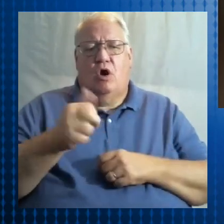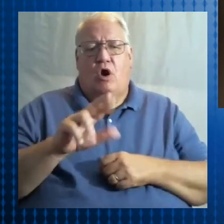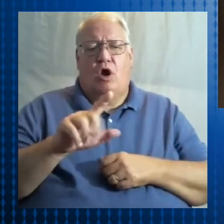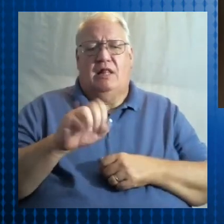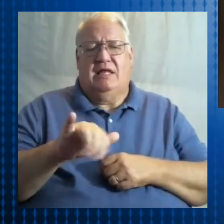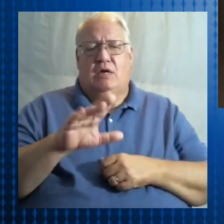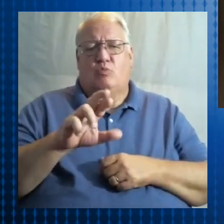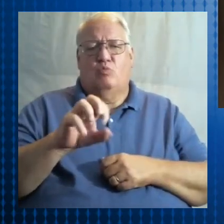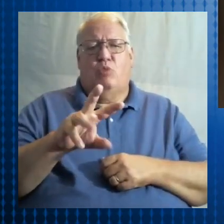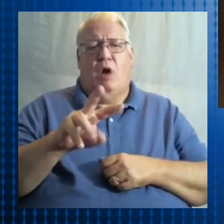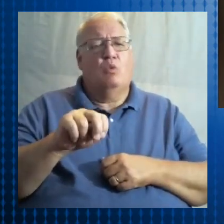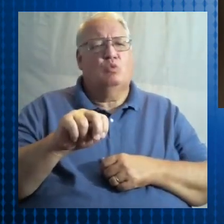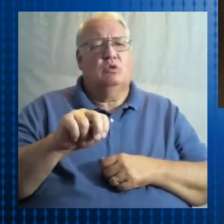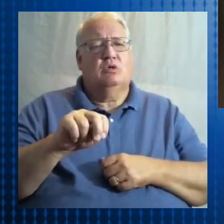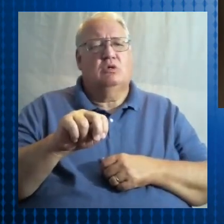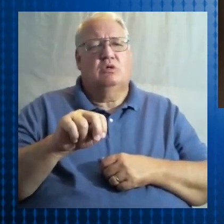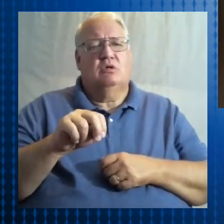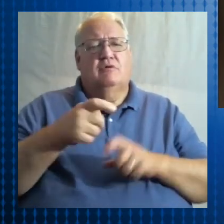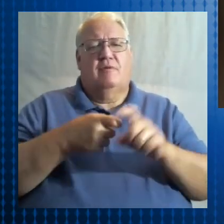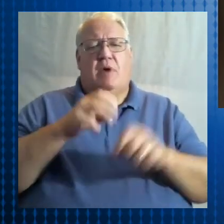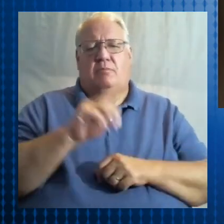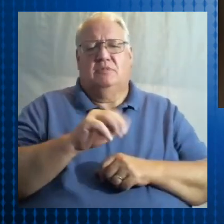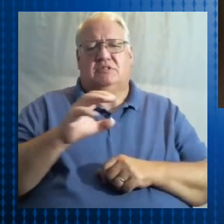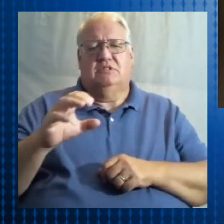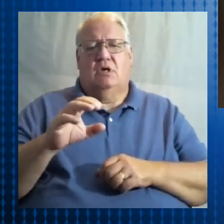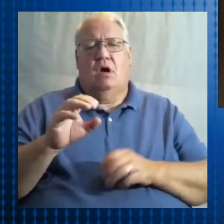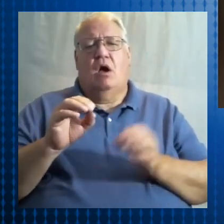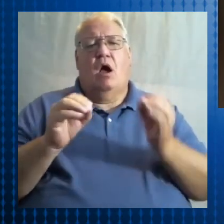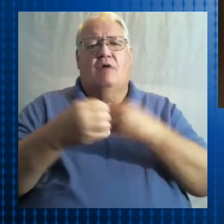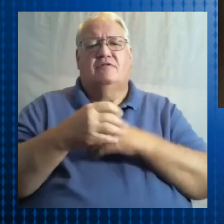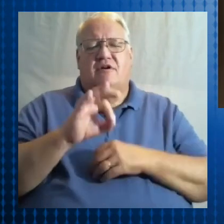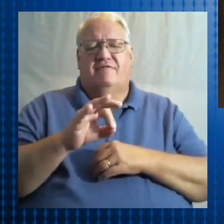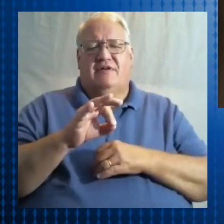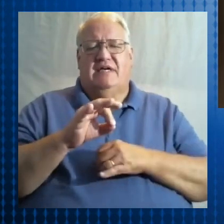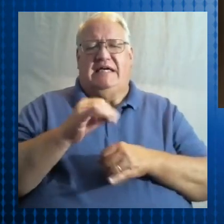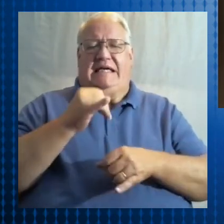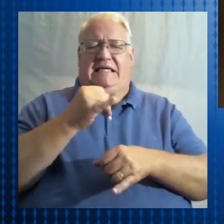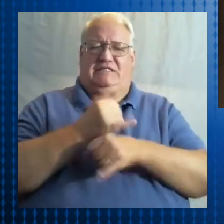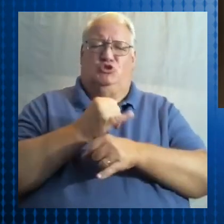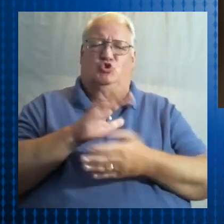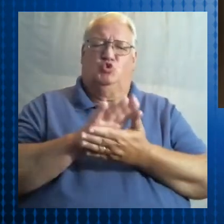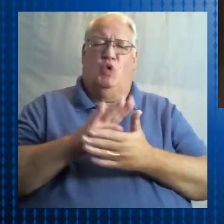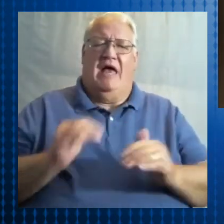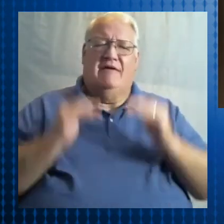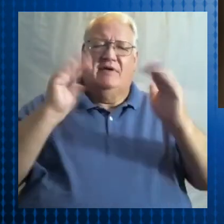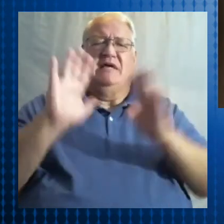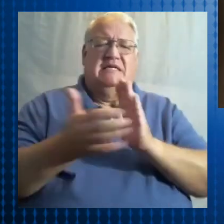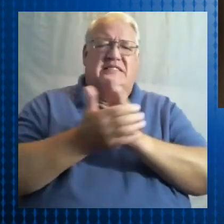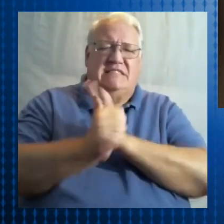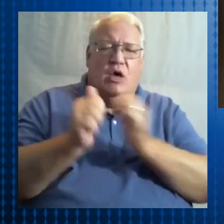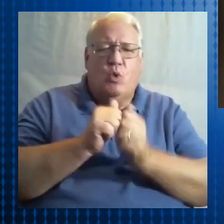Brown from the MCC Office of Institutional Advancement for his skills with the